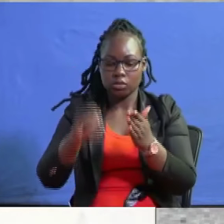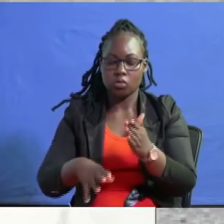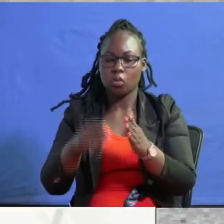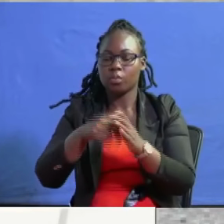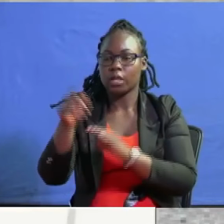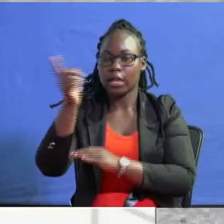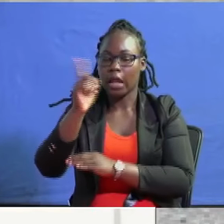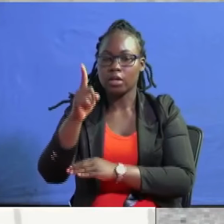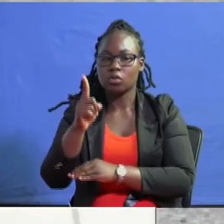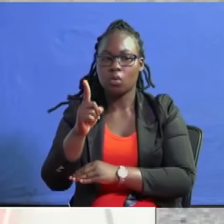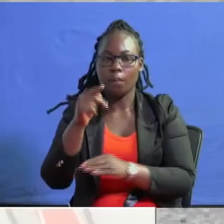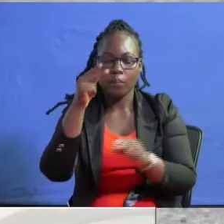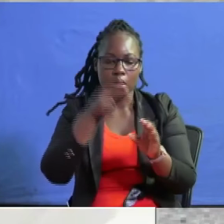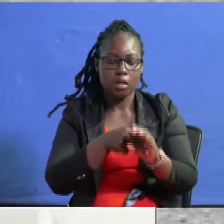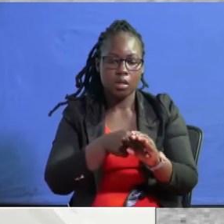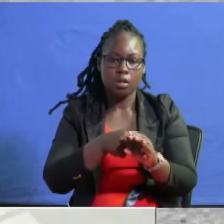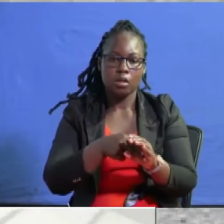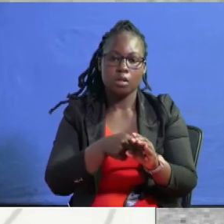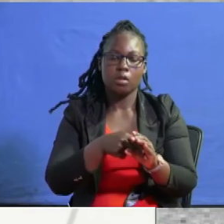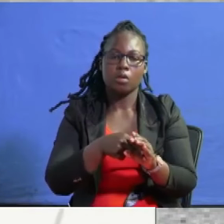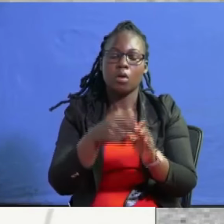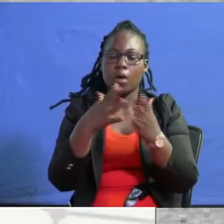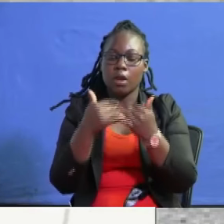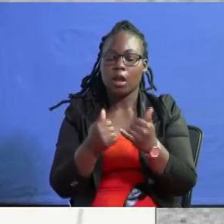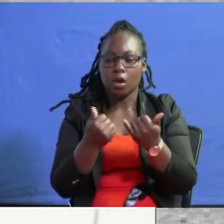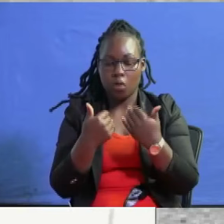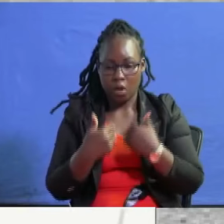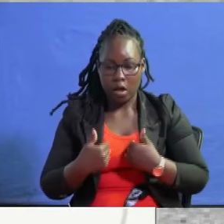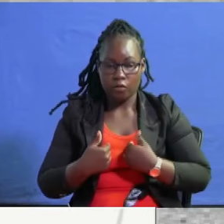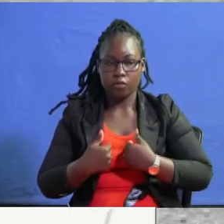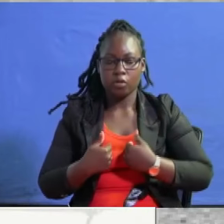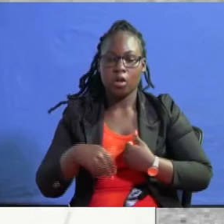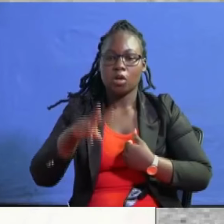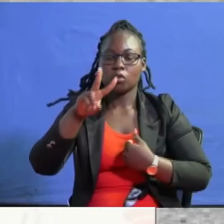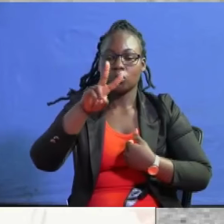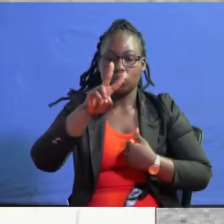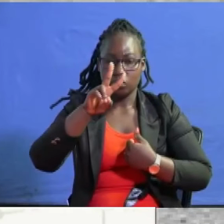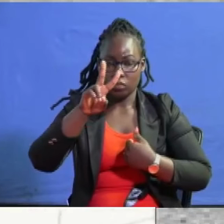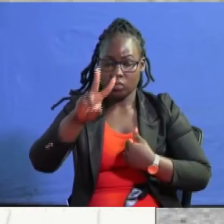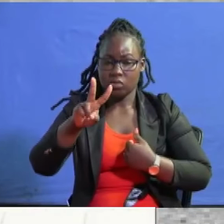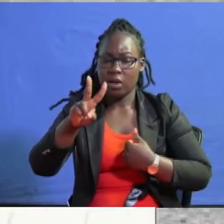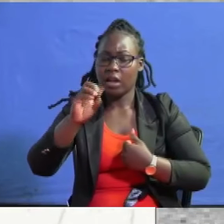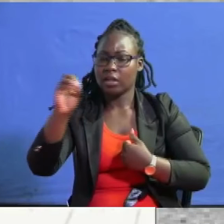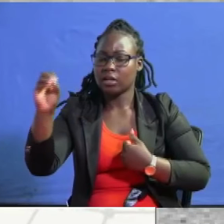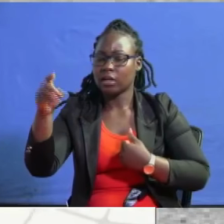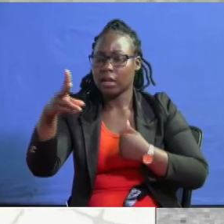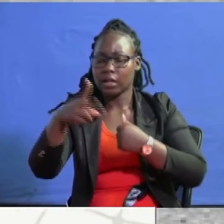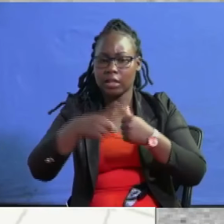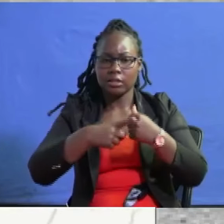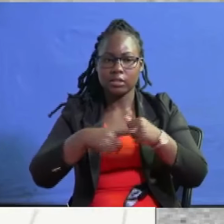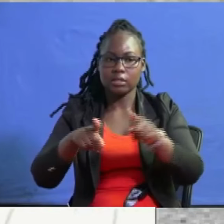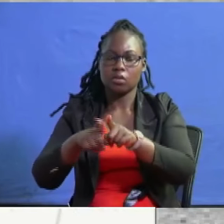Nairobi, super petrol, diesel and kerosene will now retail at 206 shillings and